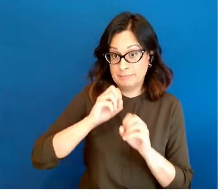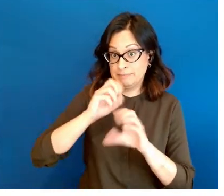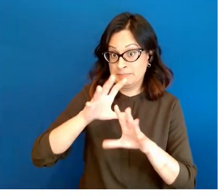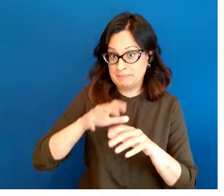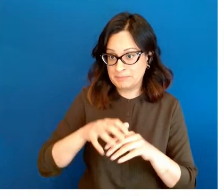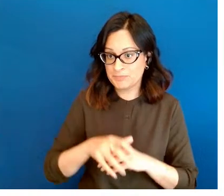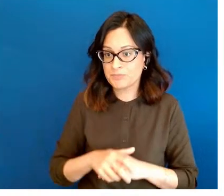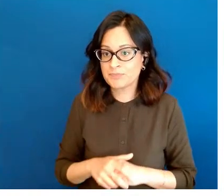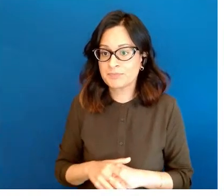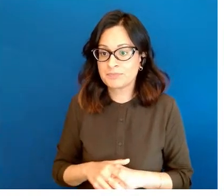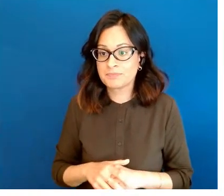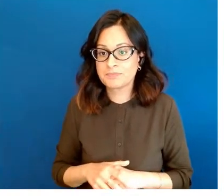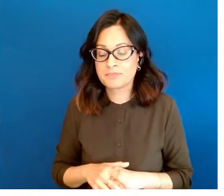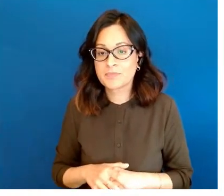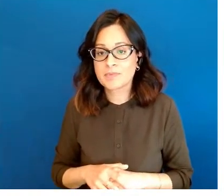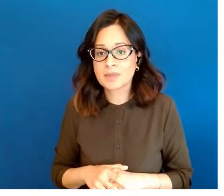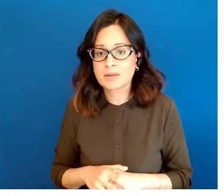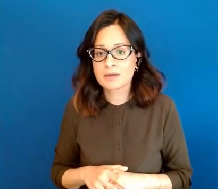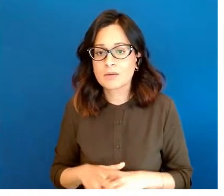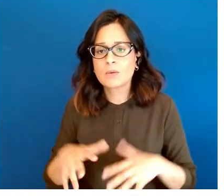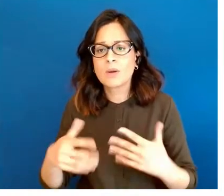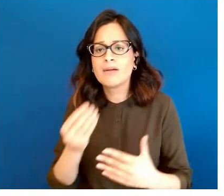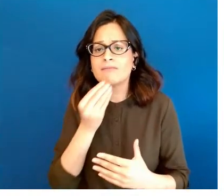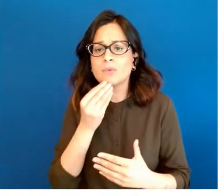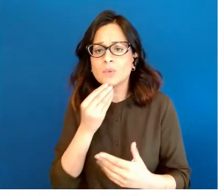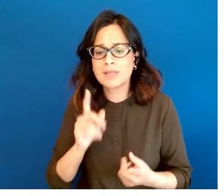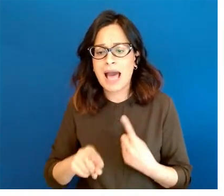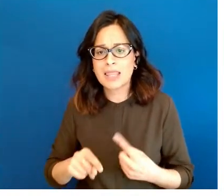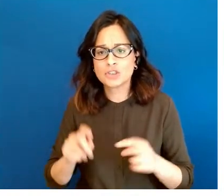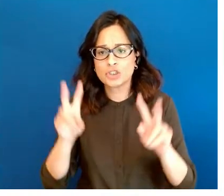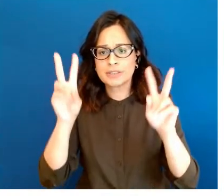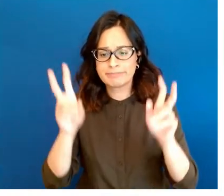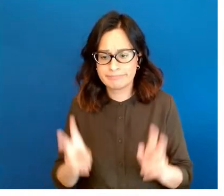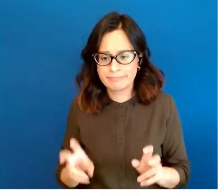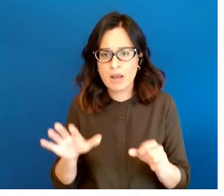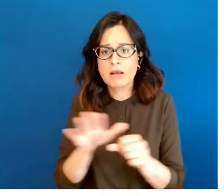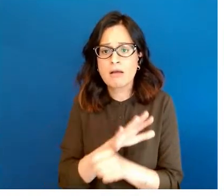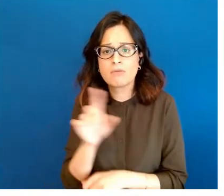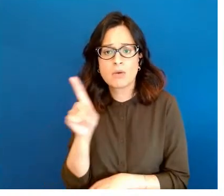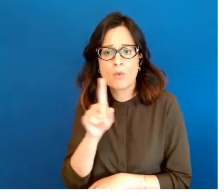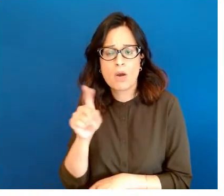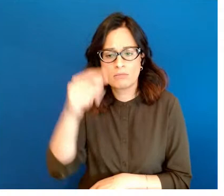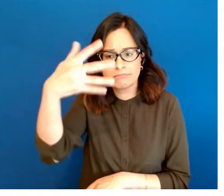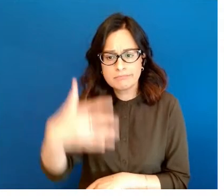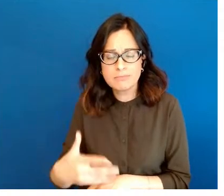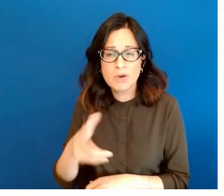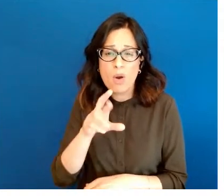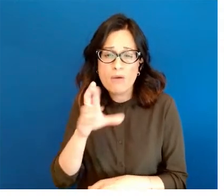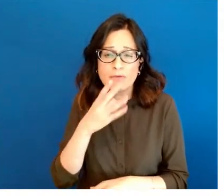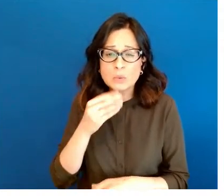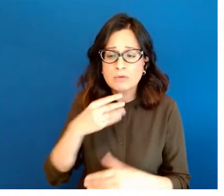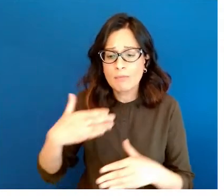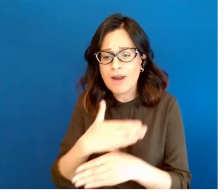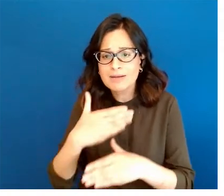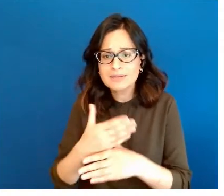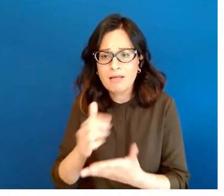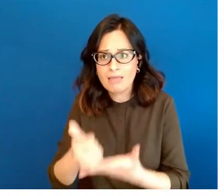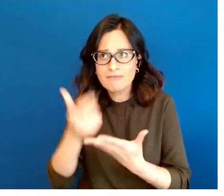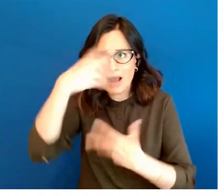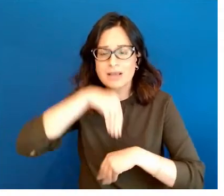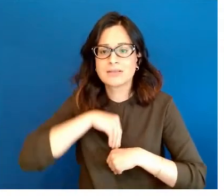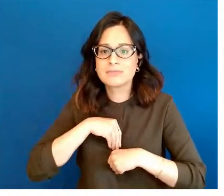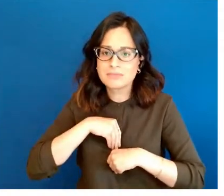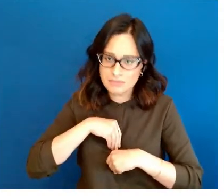These are the key aspects about food allergy I'm going to be talking about today. Hopefully it's going to be useful practical advice for you. Essentially diagnosis